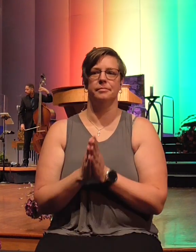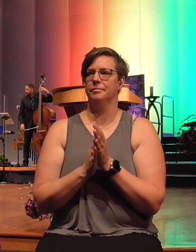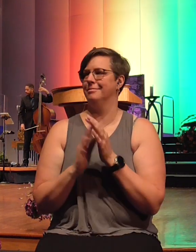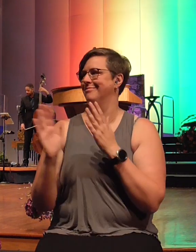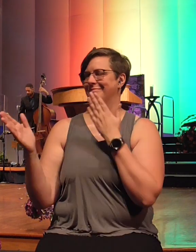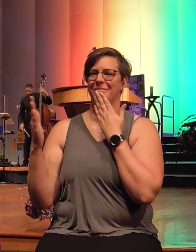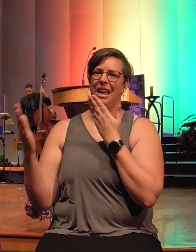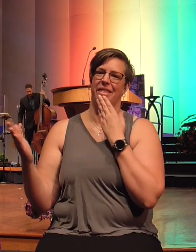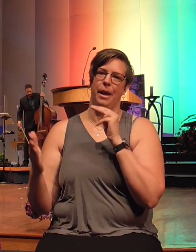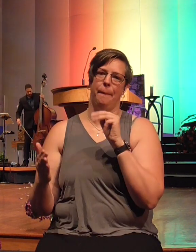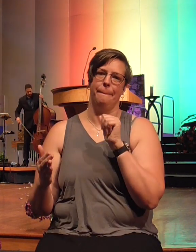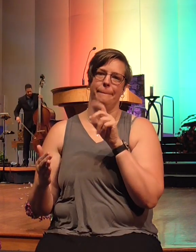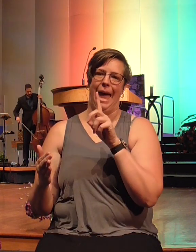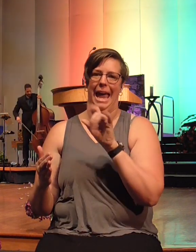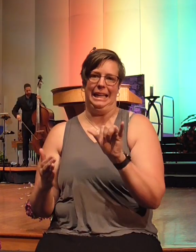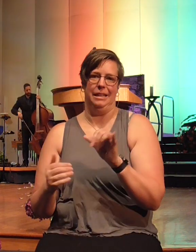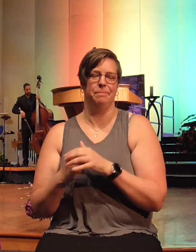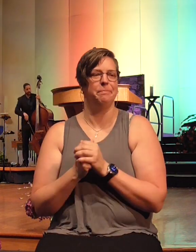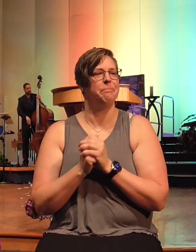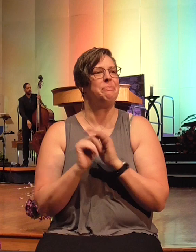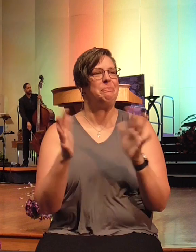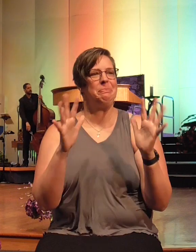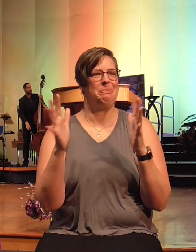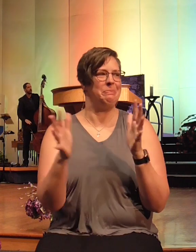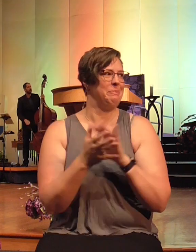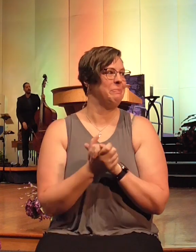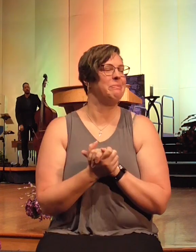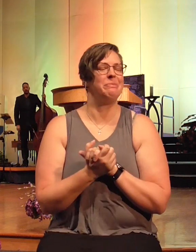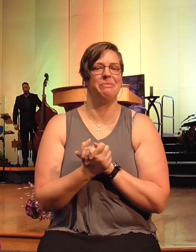Thank you, Maddie. Wow.